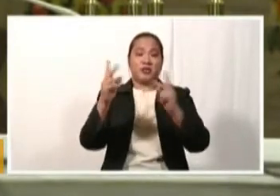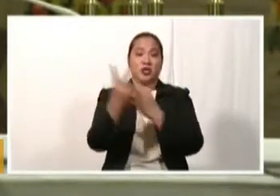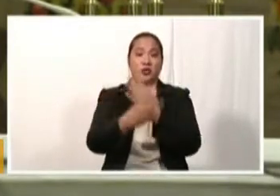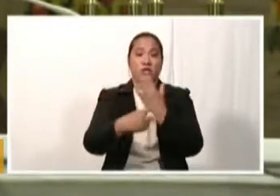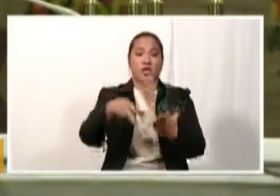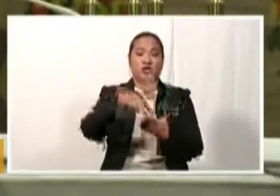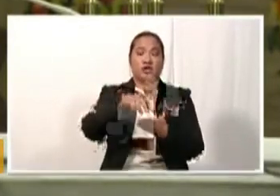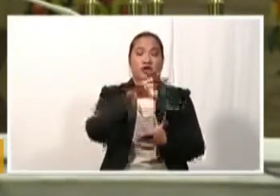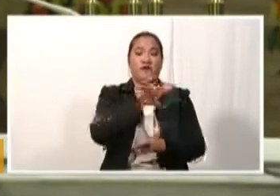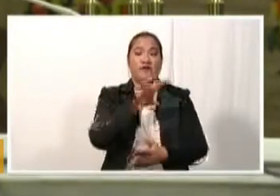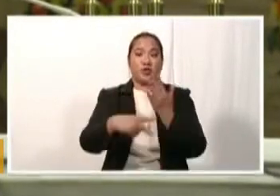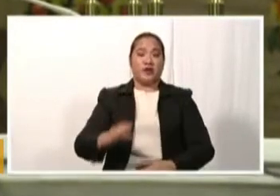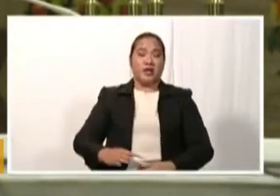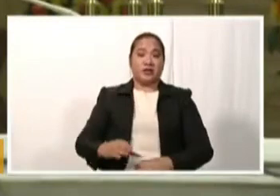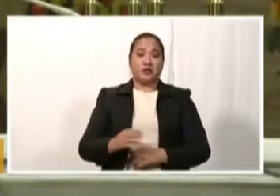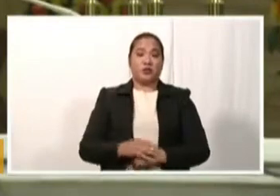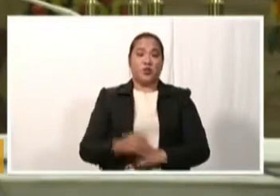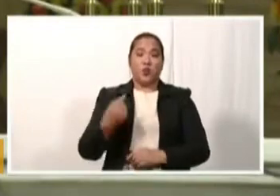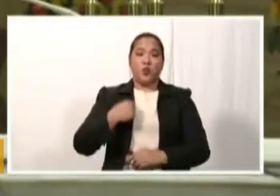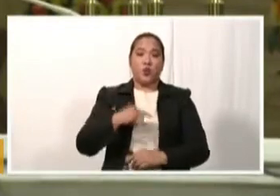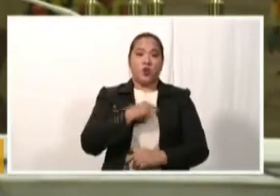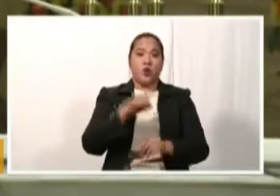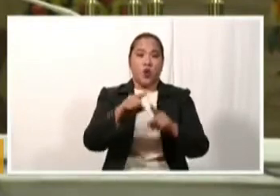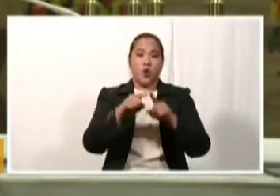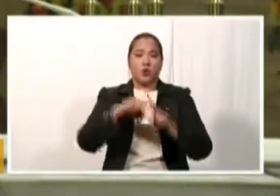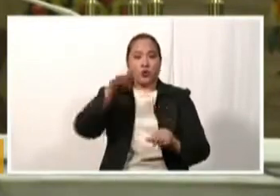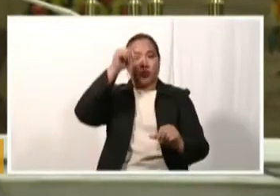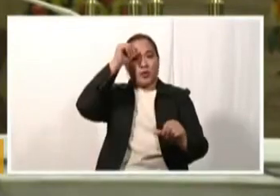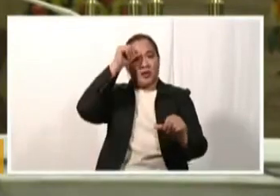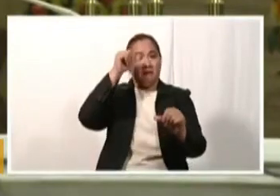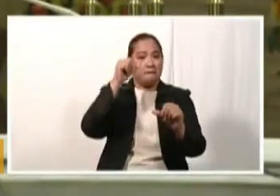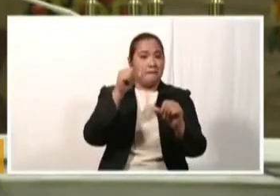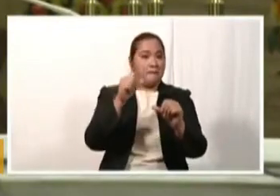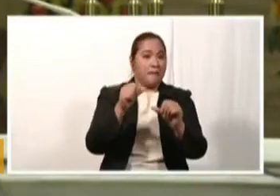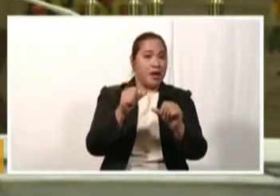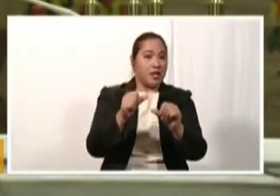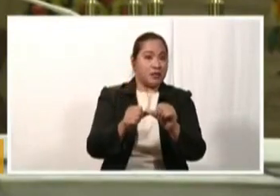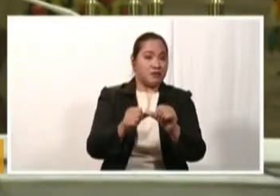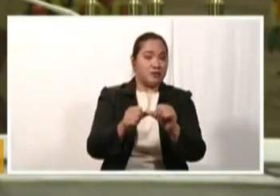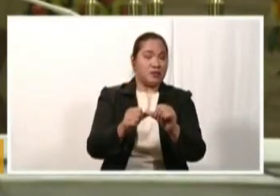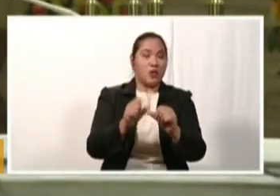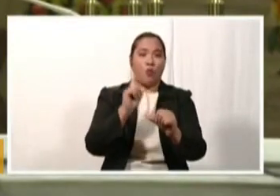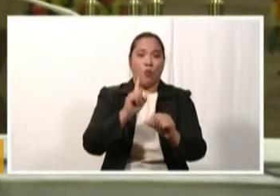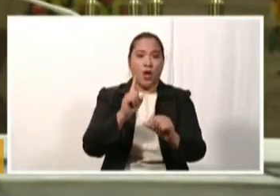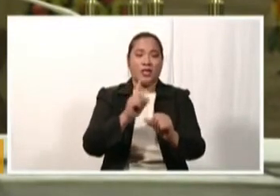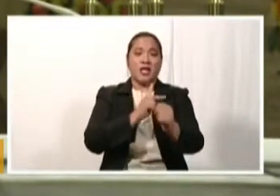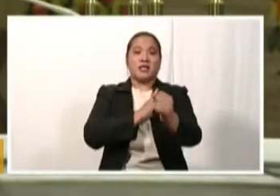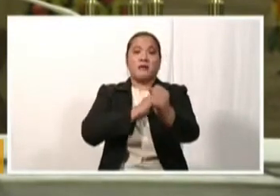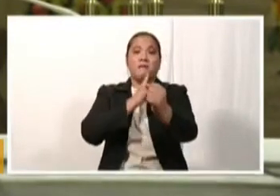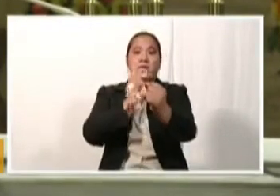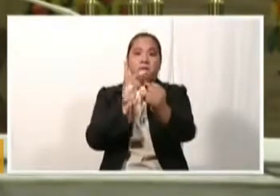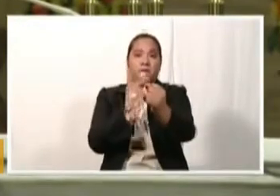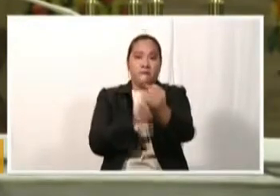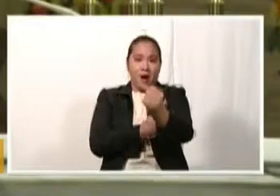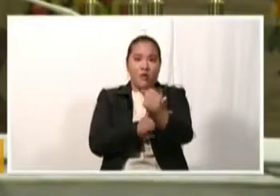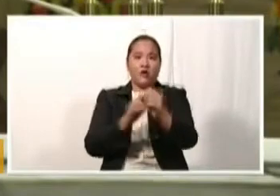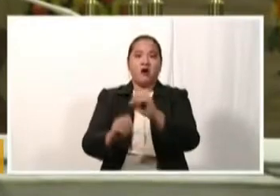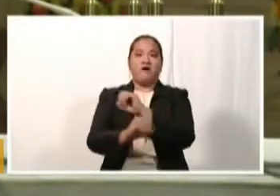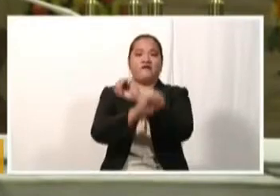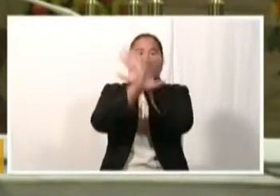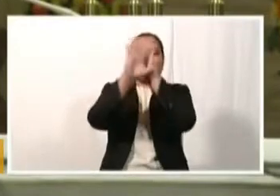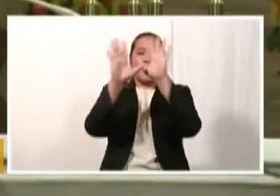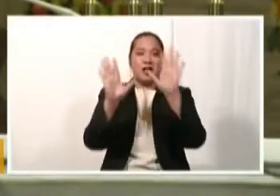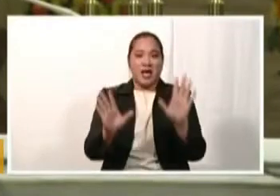Christ, we are also reminded of the power of the light